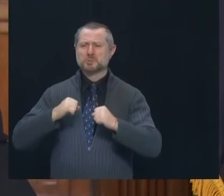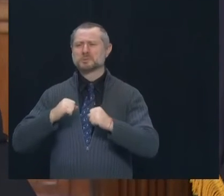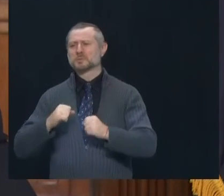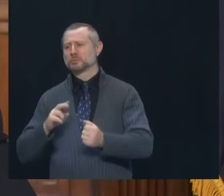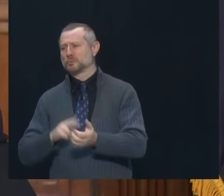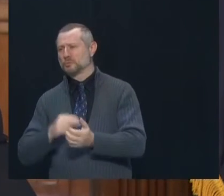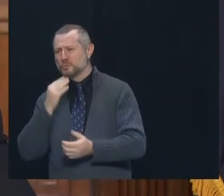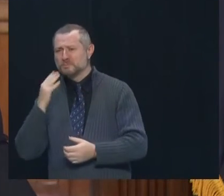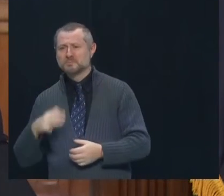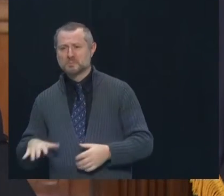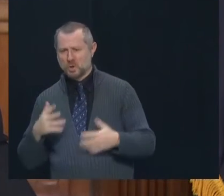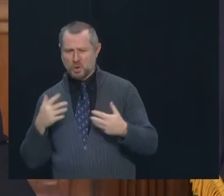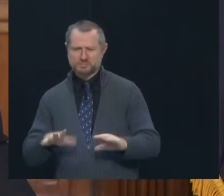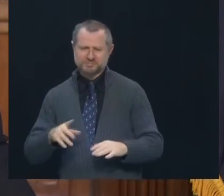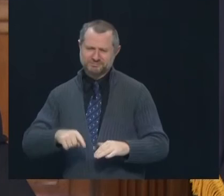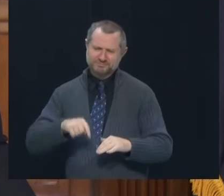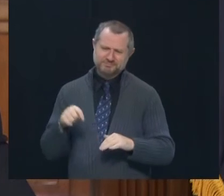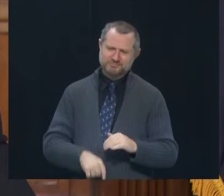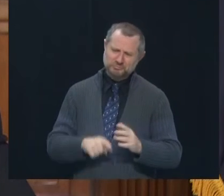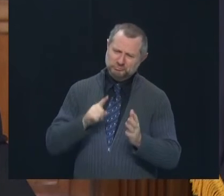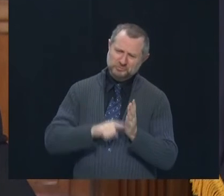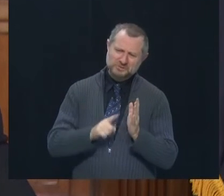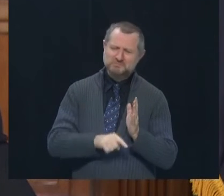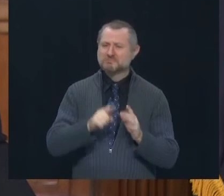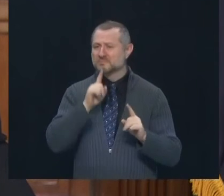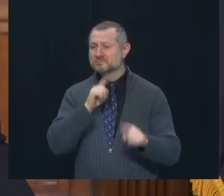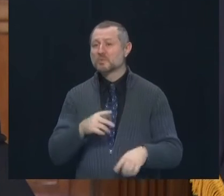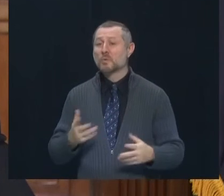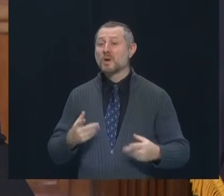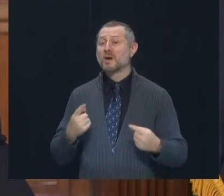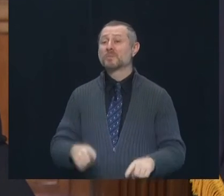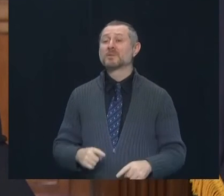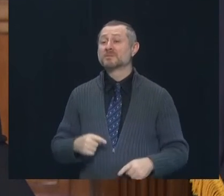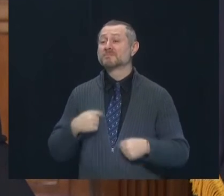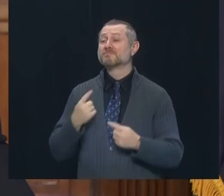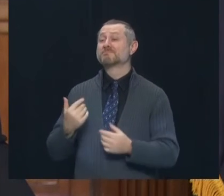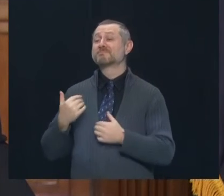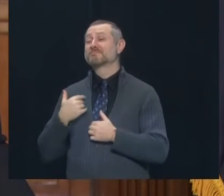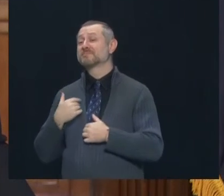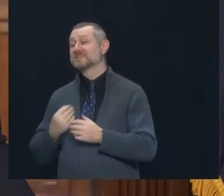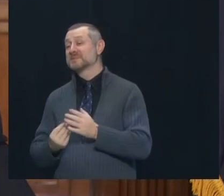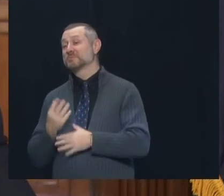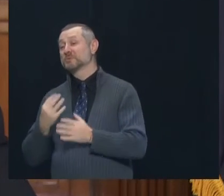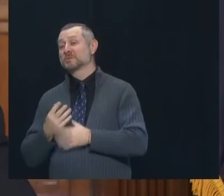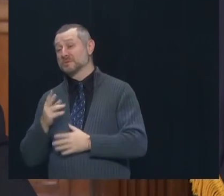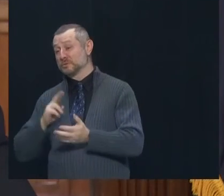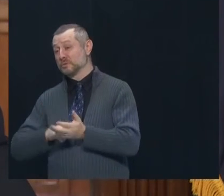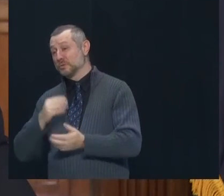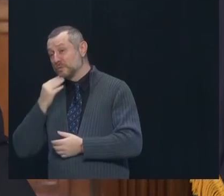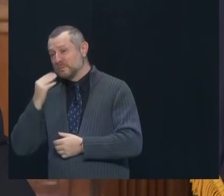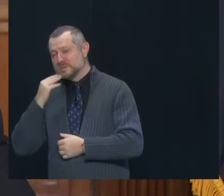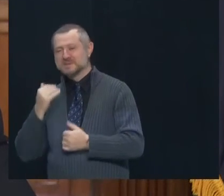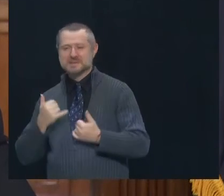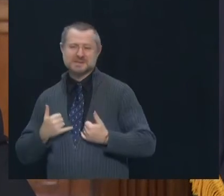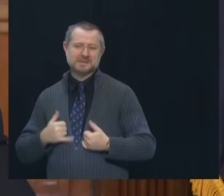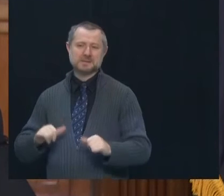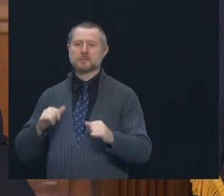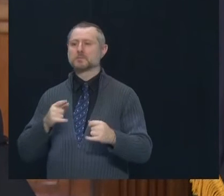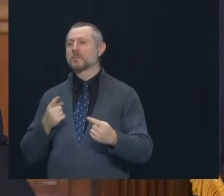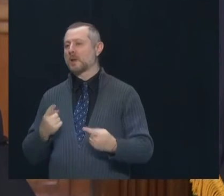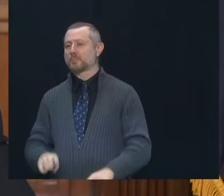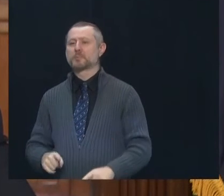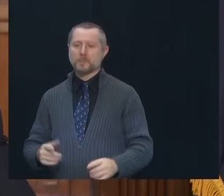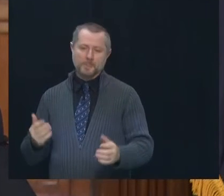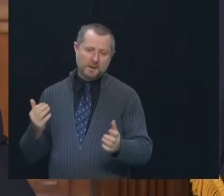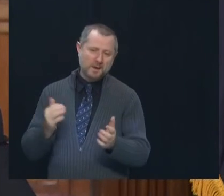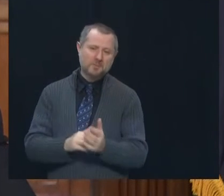report. What happened in nursing homes, what is still happening in nursing homes. The